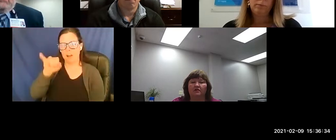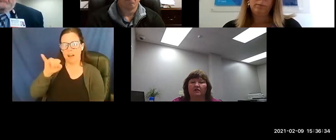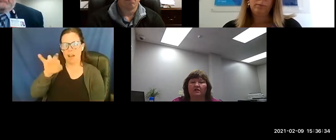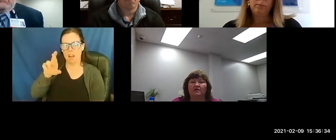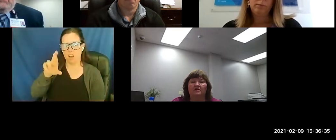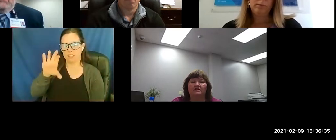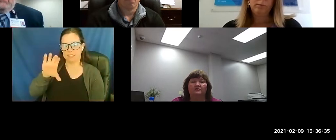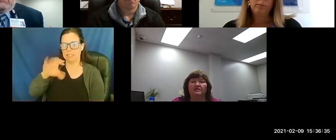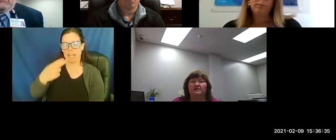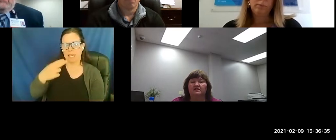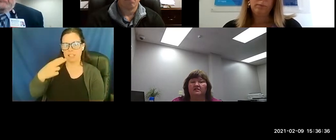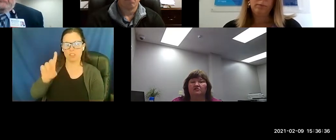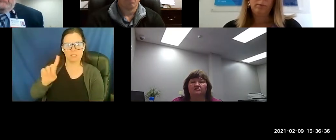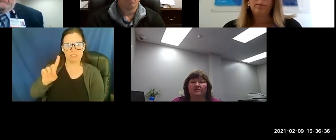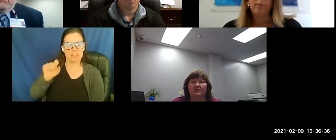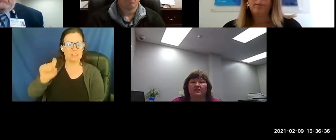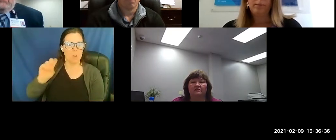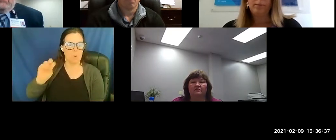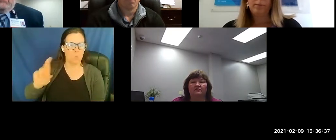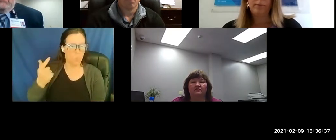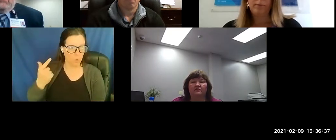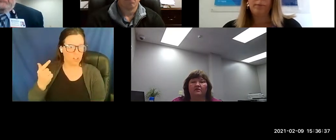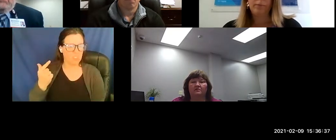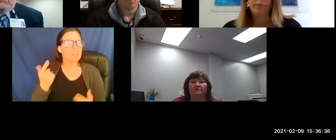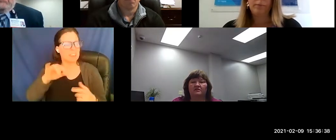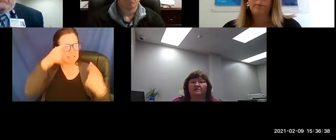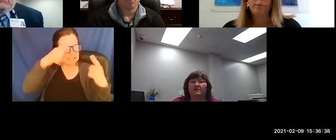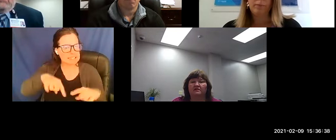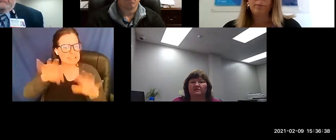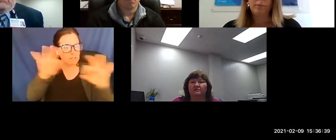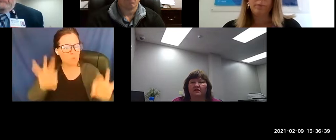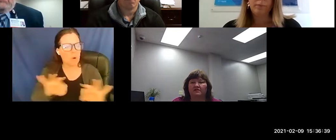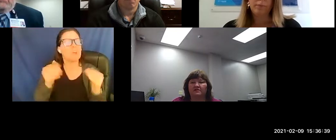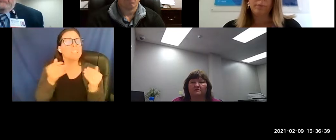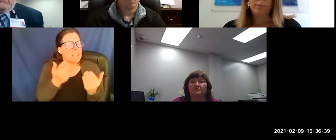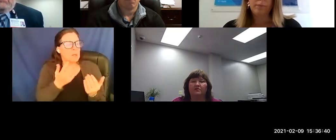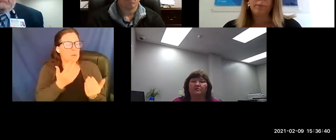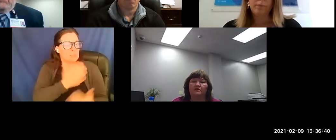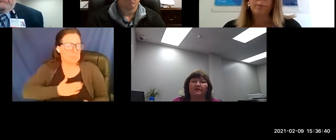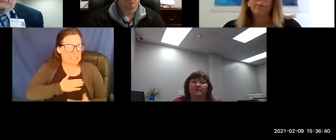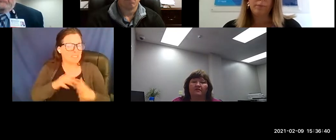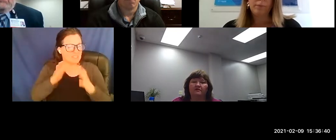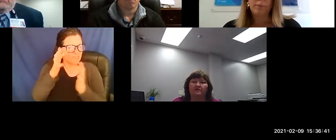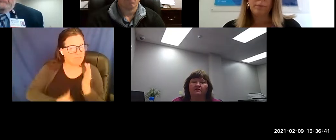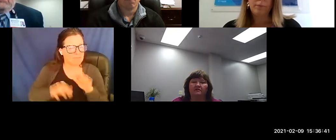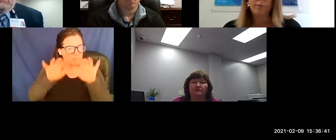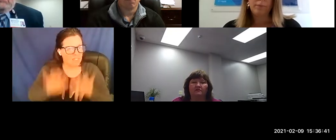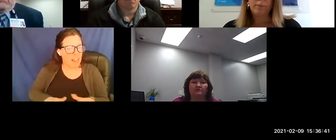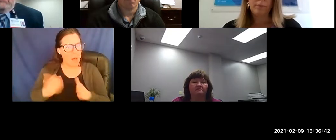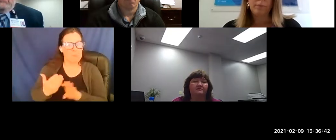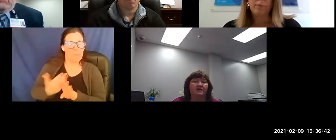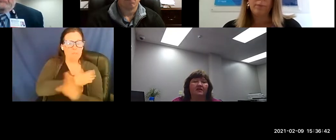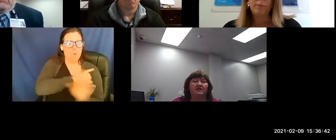richd.org. We suggest that you do fill that out before you come to speed along the process, but we will have them here if you need